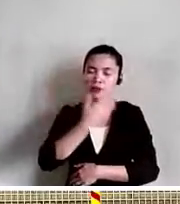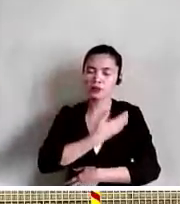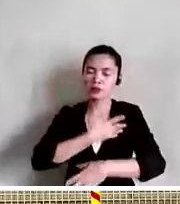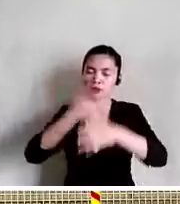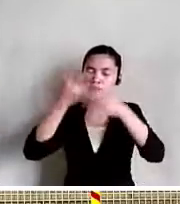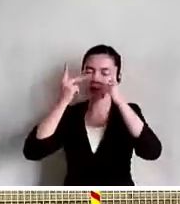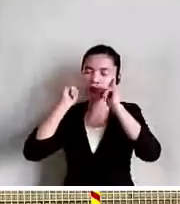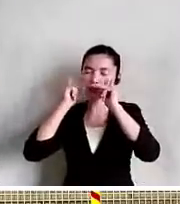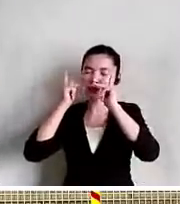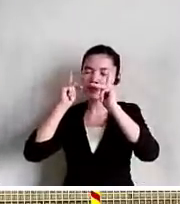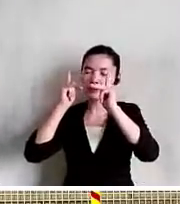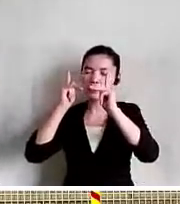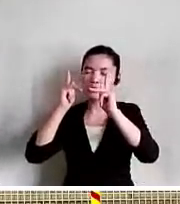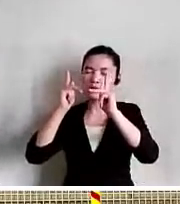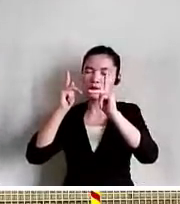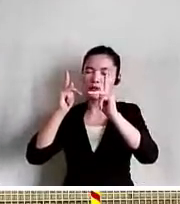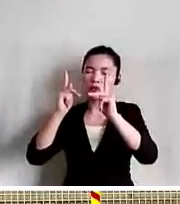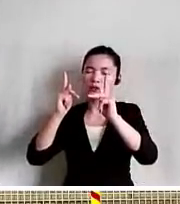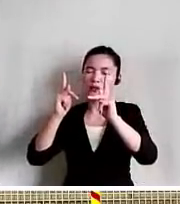God, when we